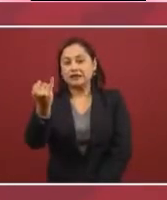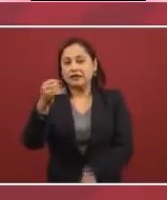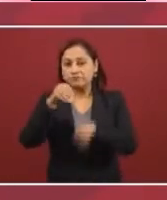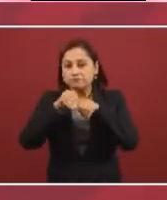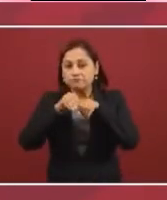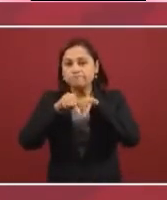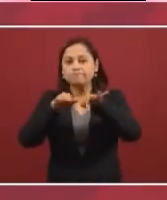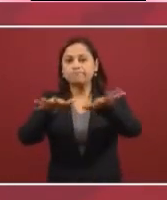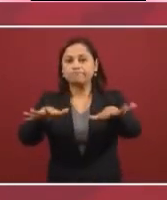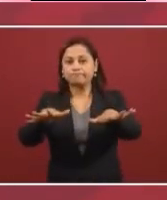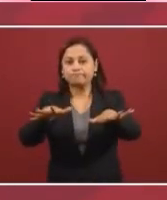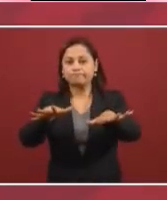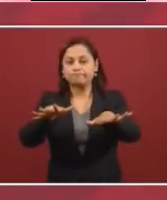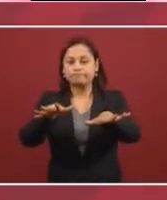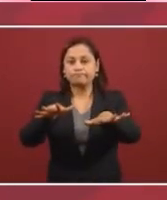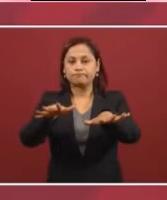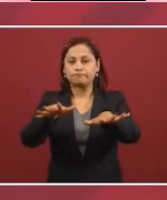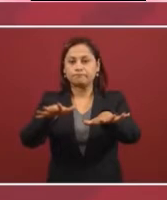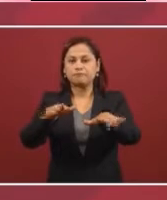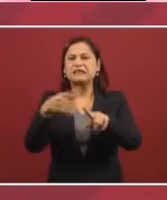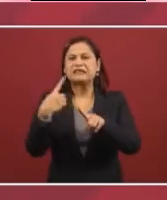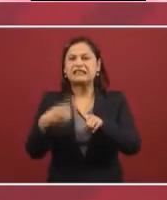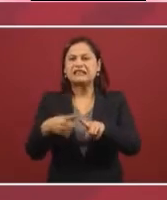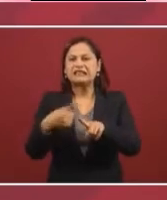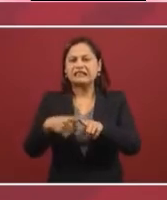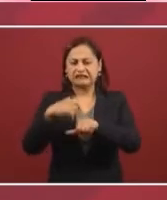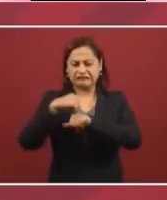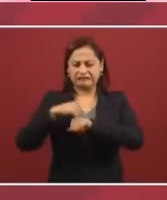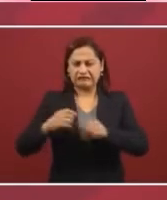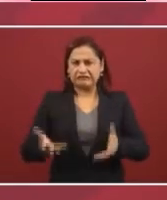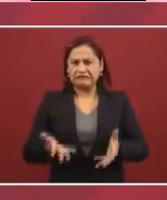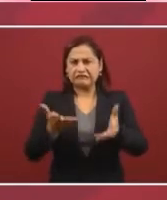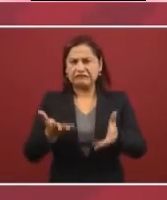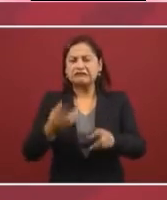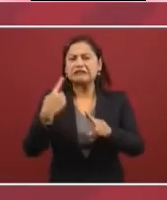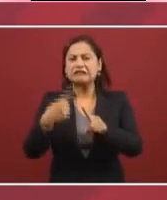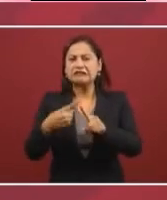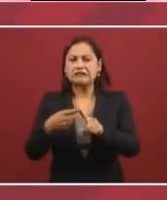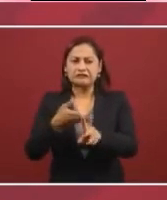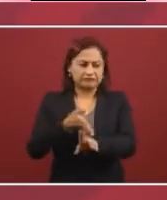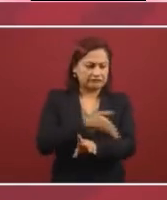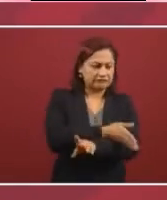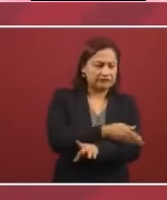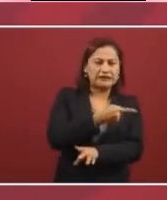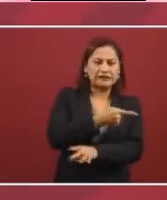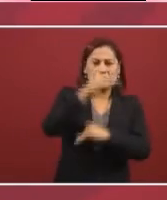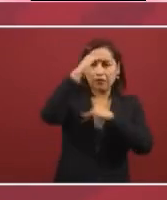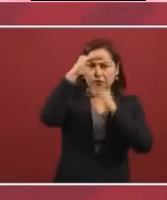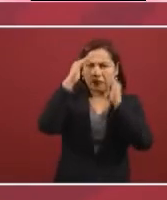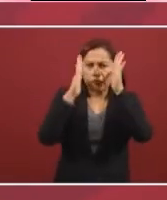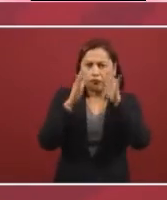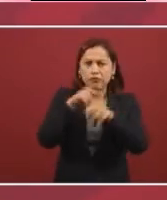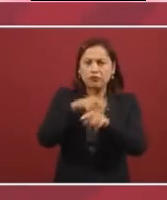without doubt, that is promoted by conservatism to deny.